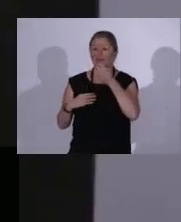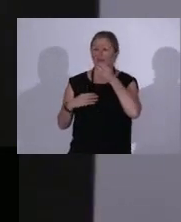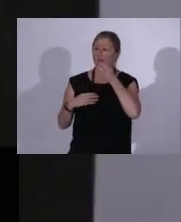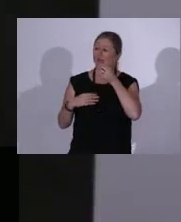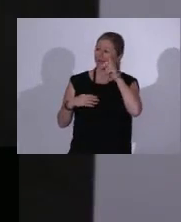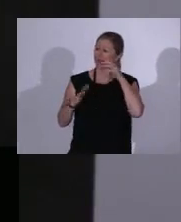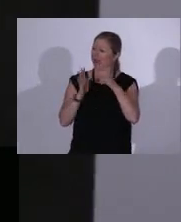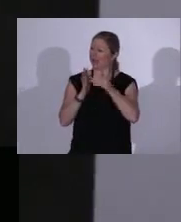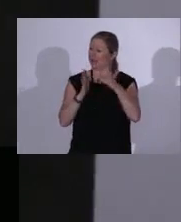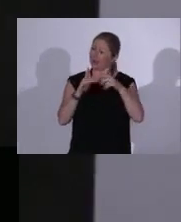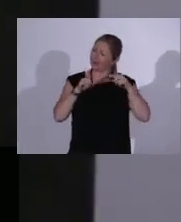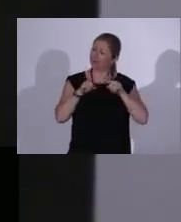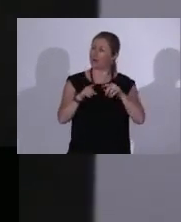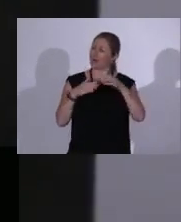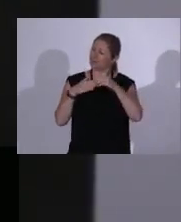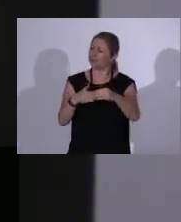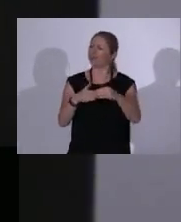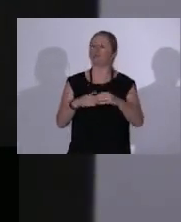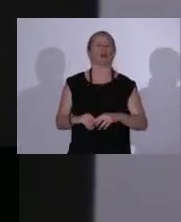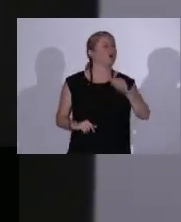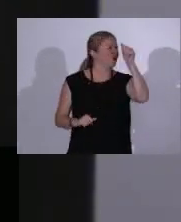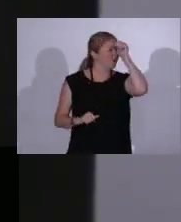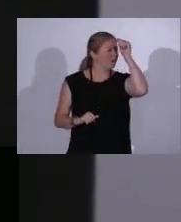follow, but we recognize that some of it,